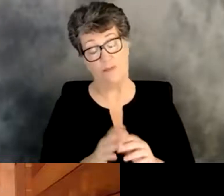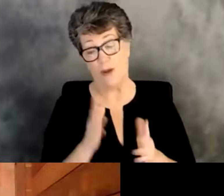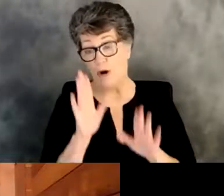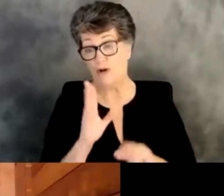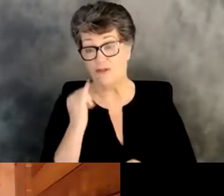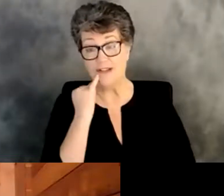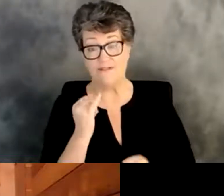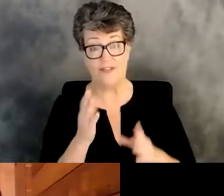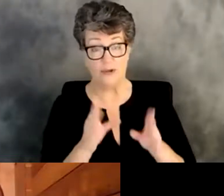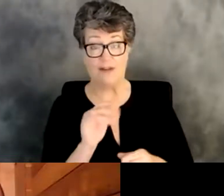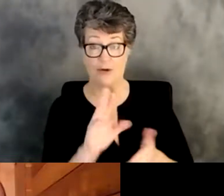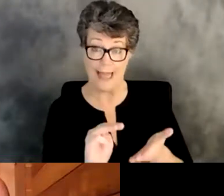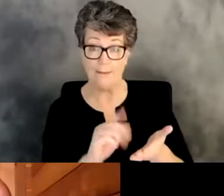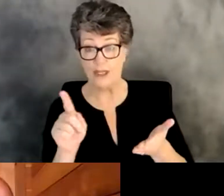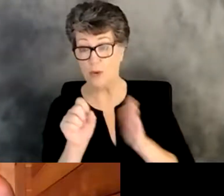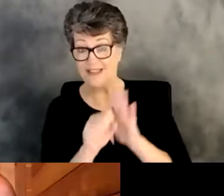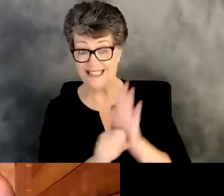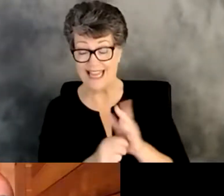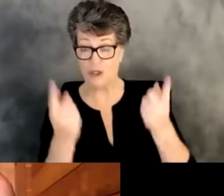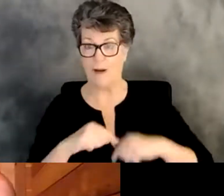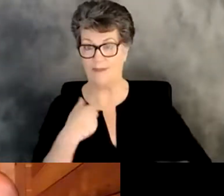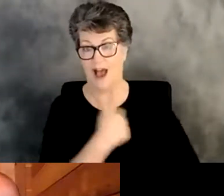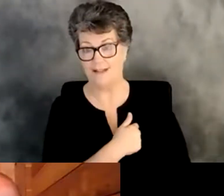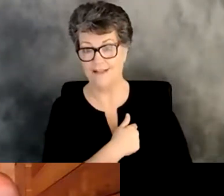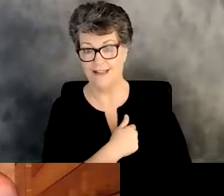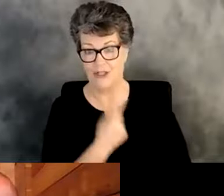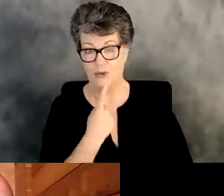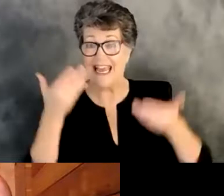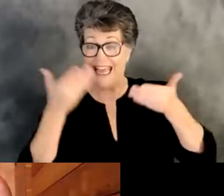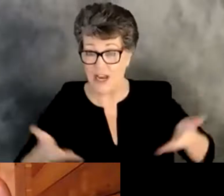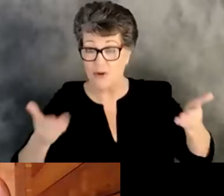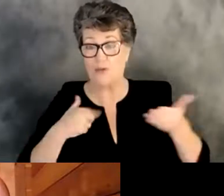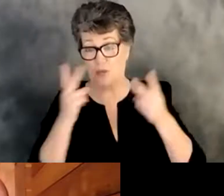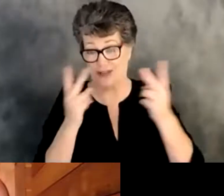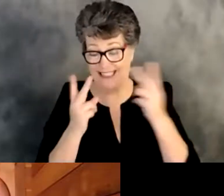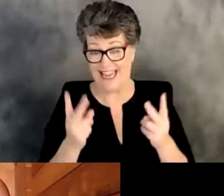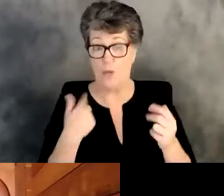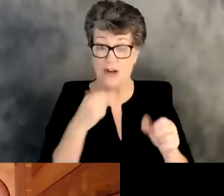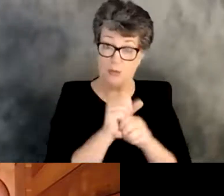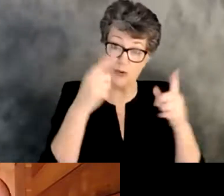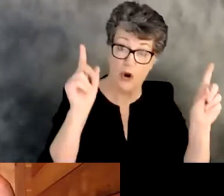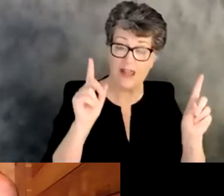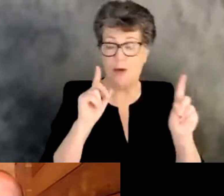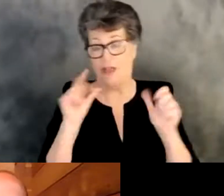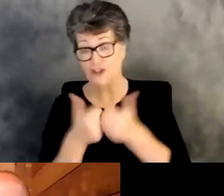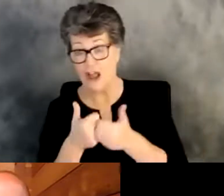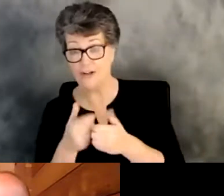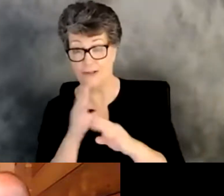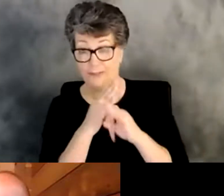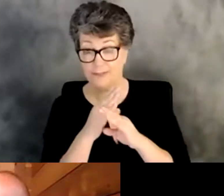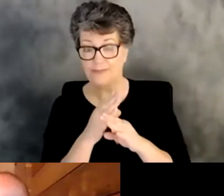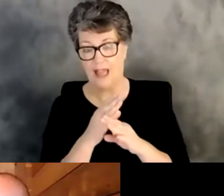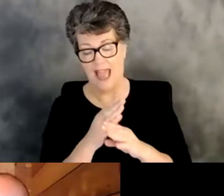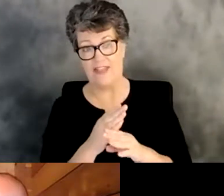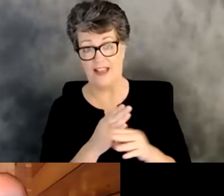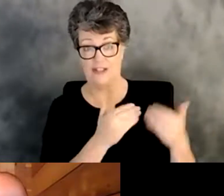way, Kim, for you and the state to come to us and say, here's what we're seeing, here's what's working, here's where our challenges are. And then I think it's on us